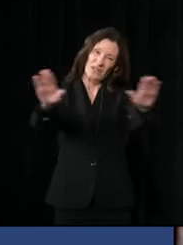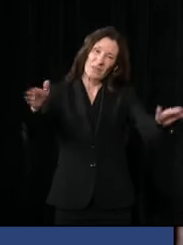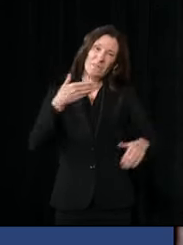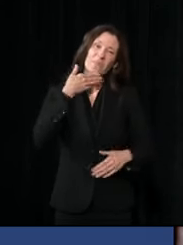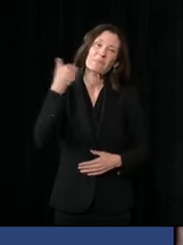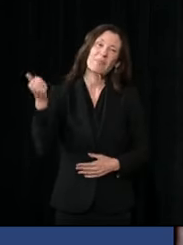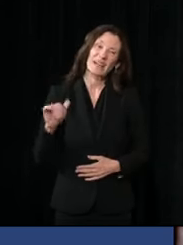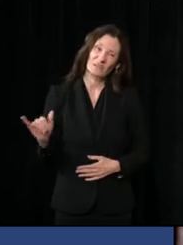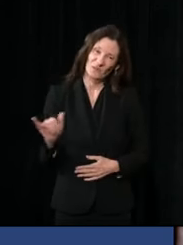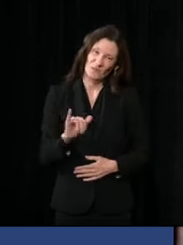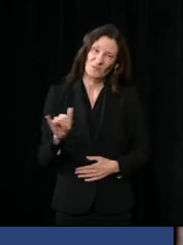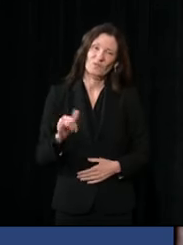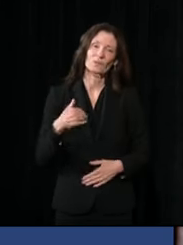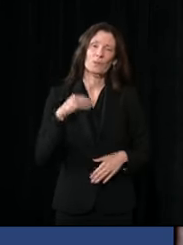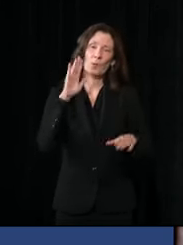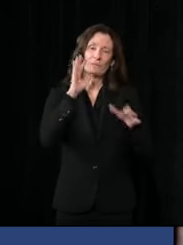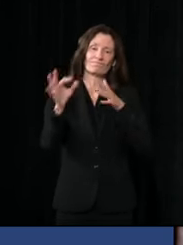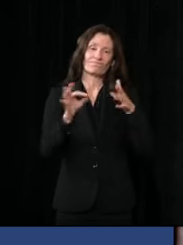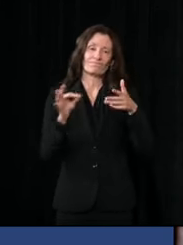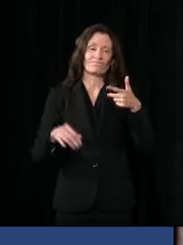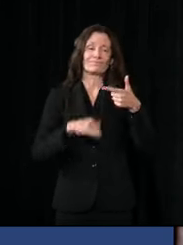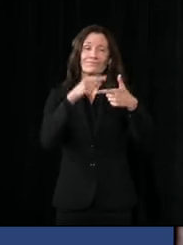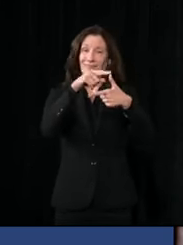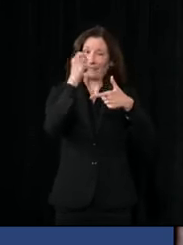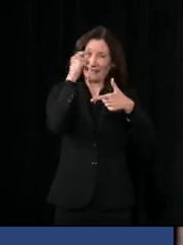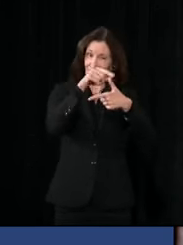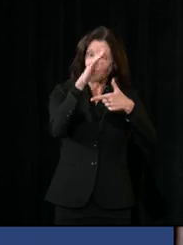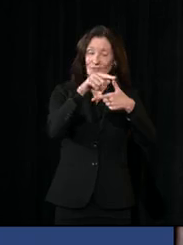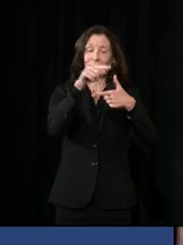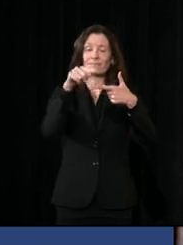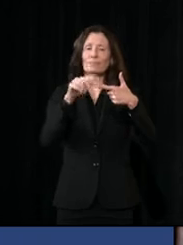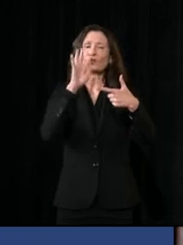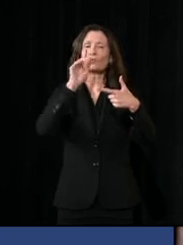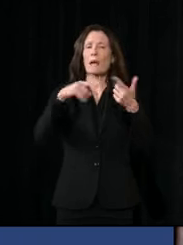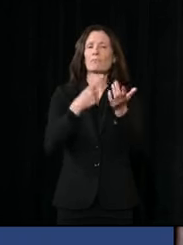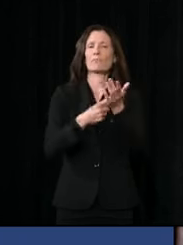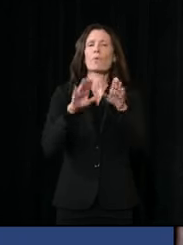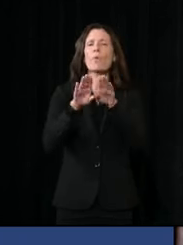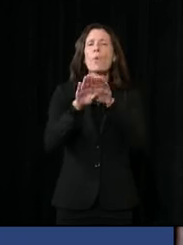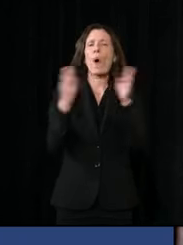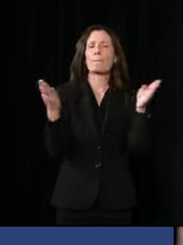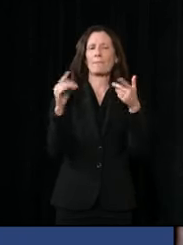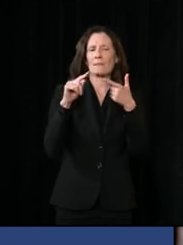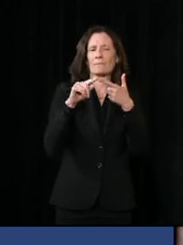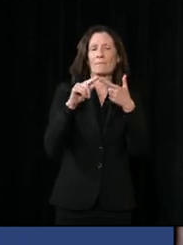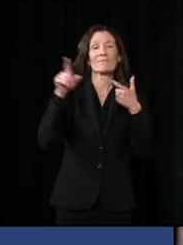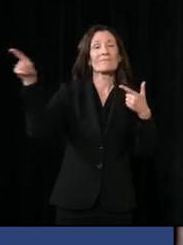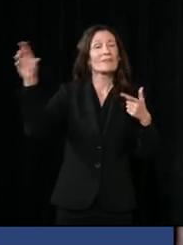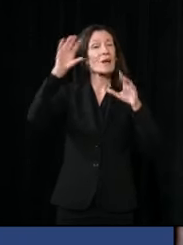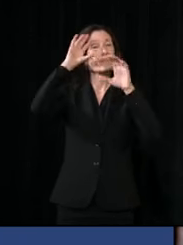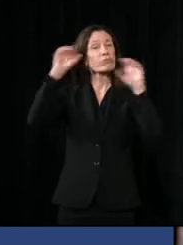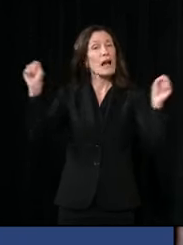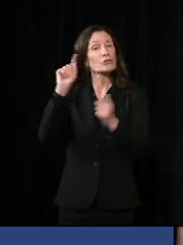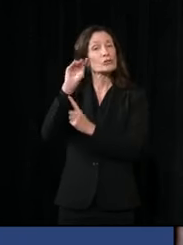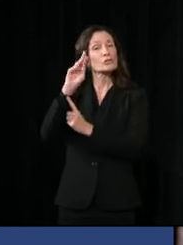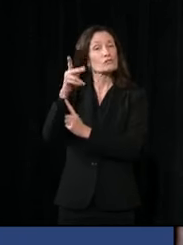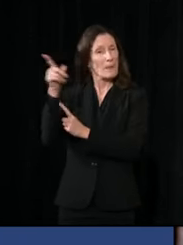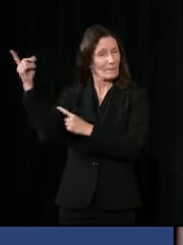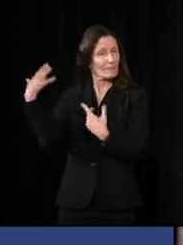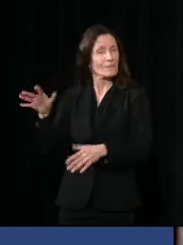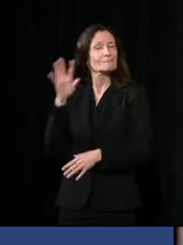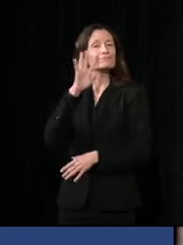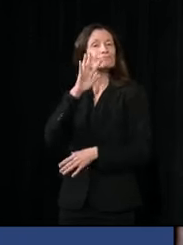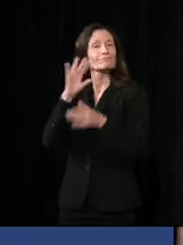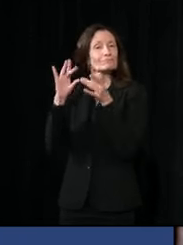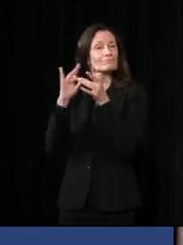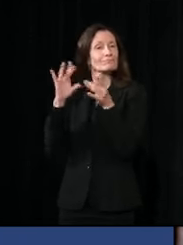Last night, President Trump laid out guidelines for reopening America. And for weeks, my administration has been at work on a plan to